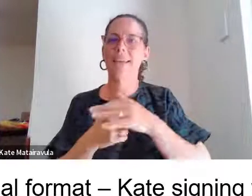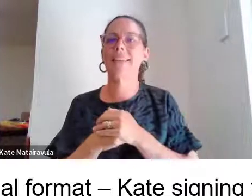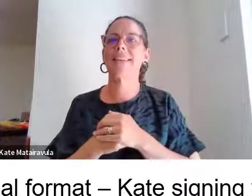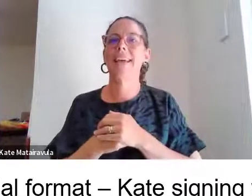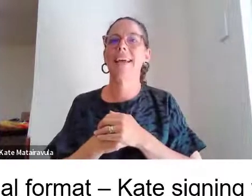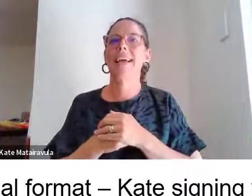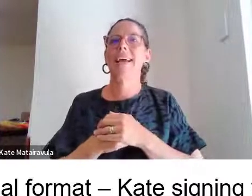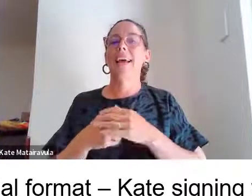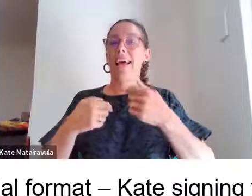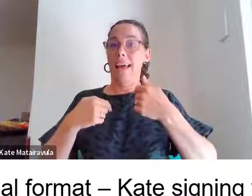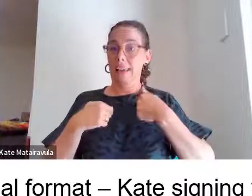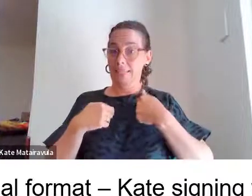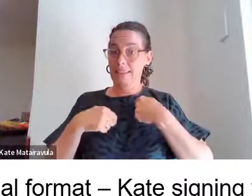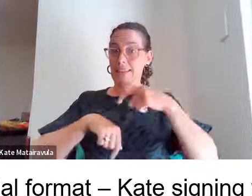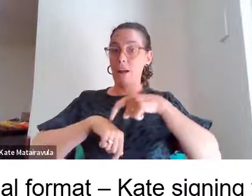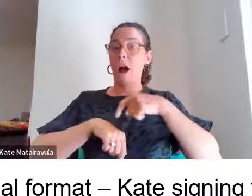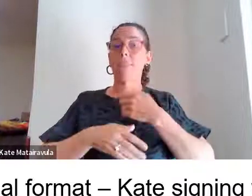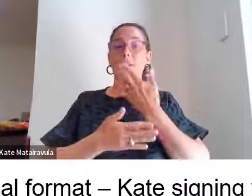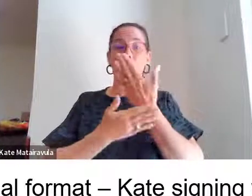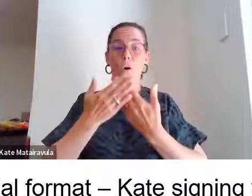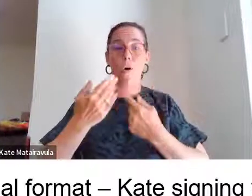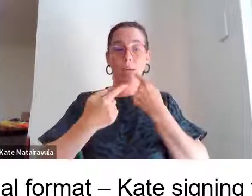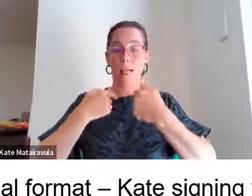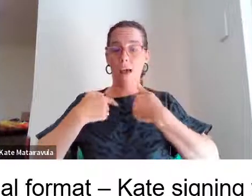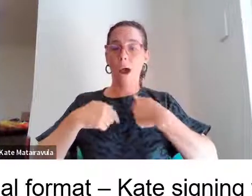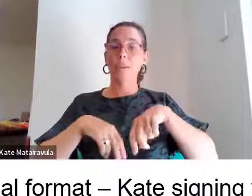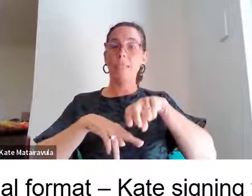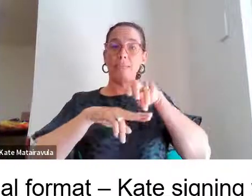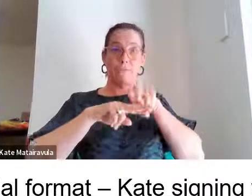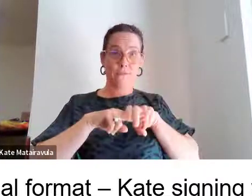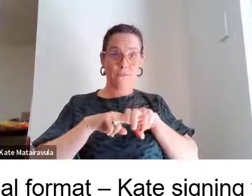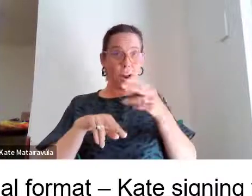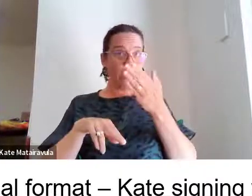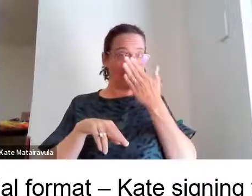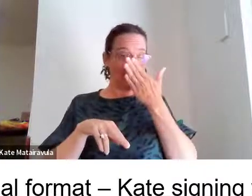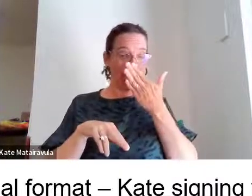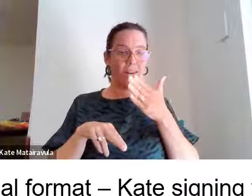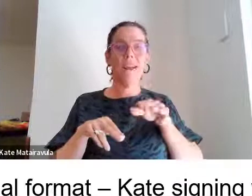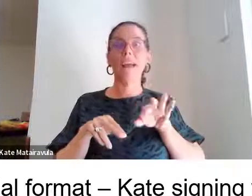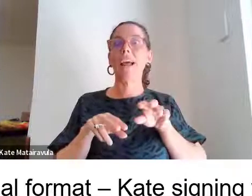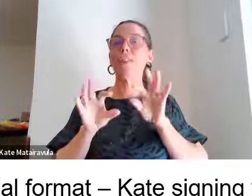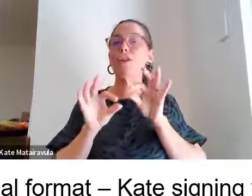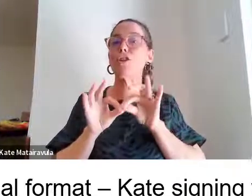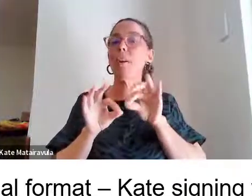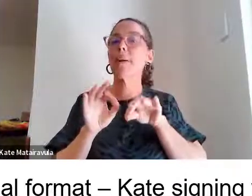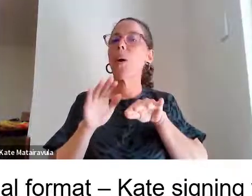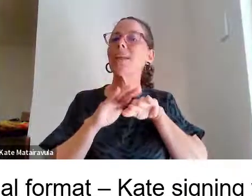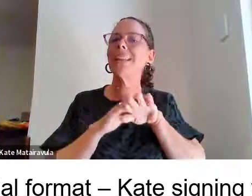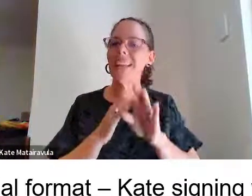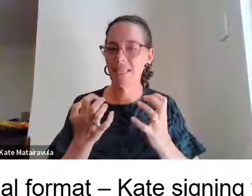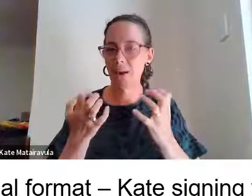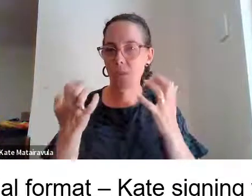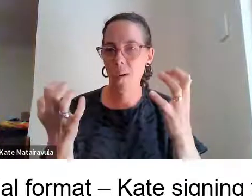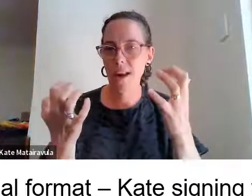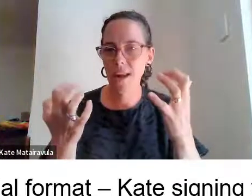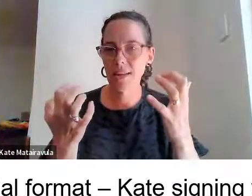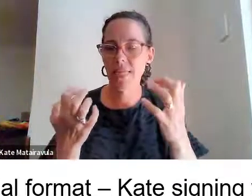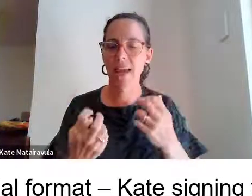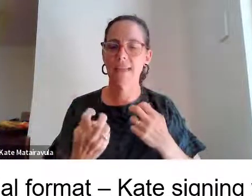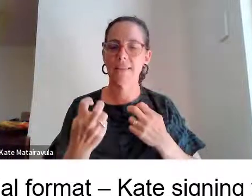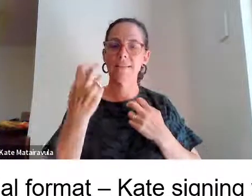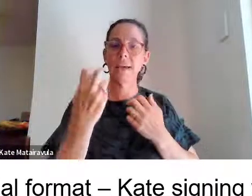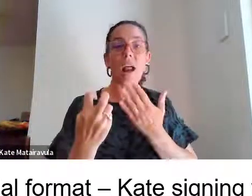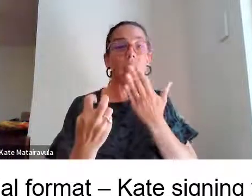that in the morning. Car parking was a lot easier as well. So at the time I was the storyteller, and I was sitting at the front of the room, and the